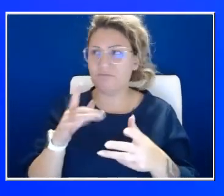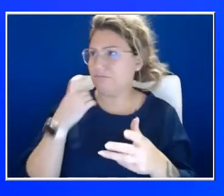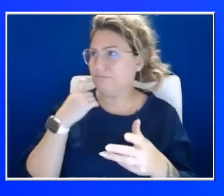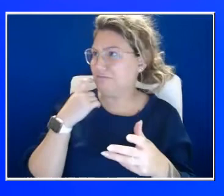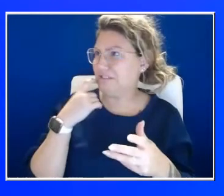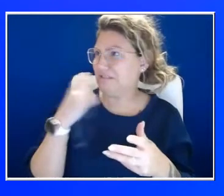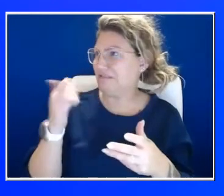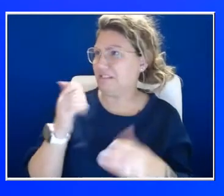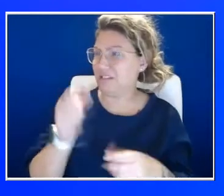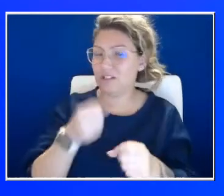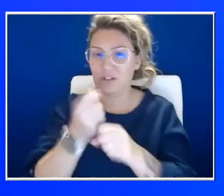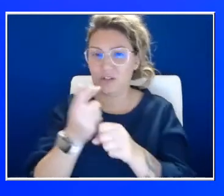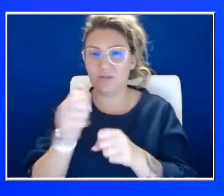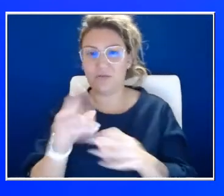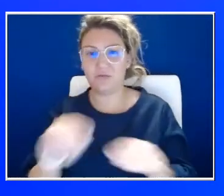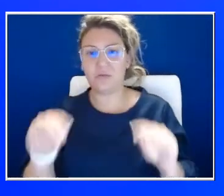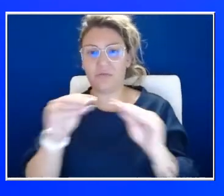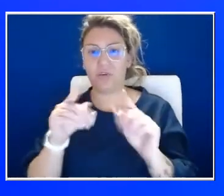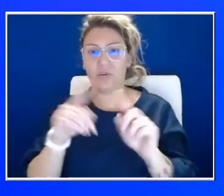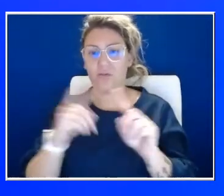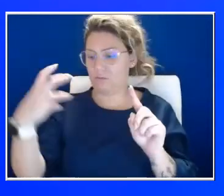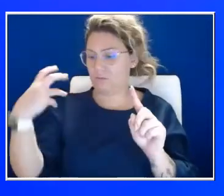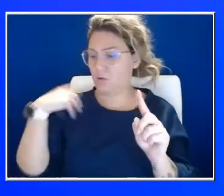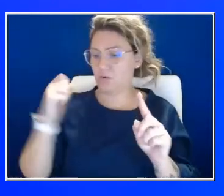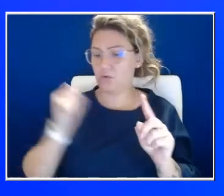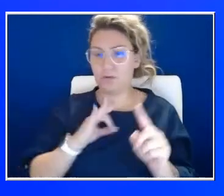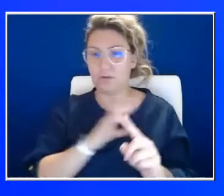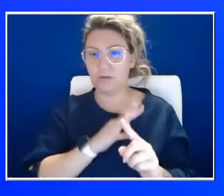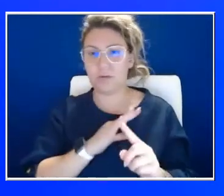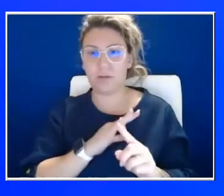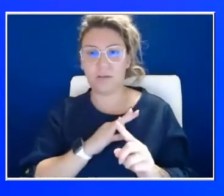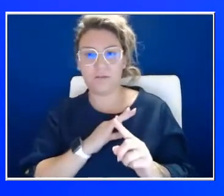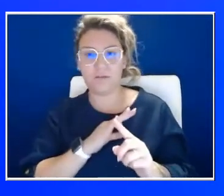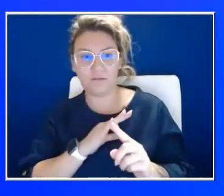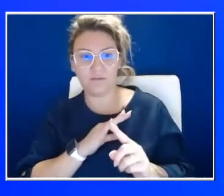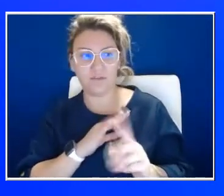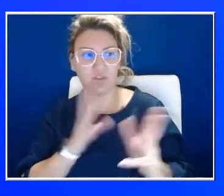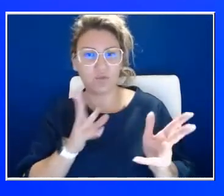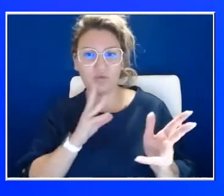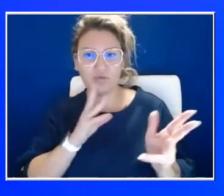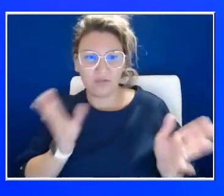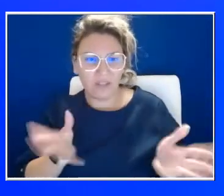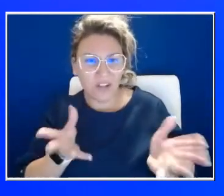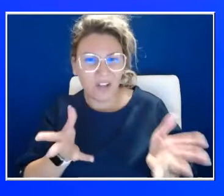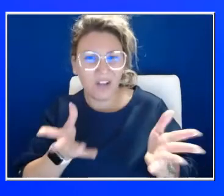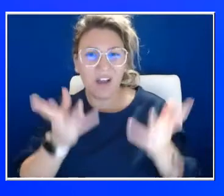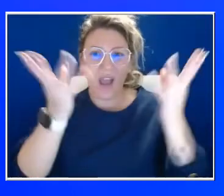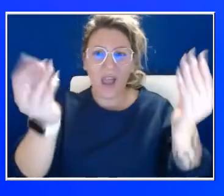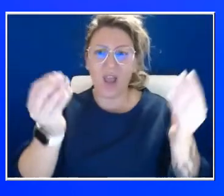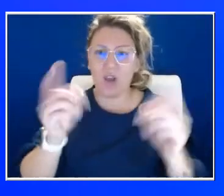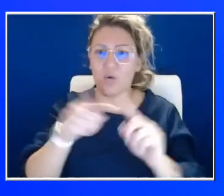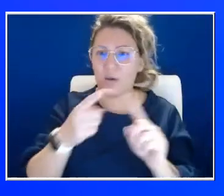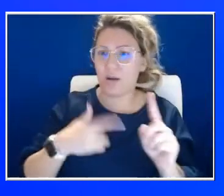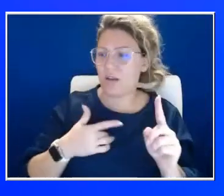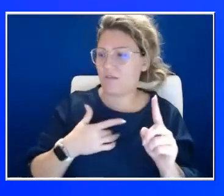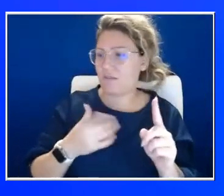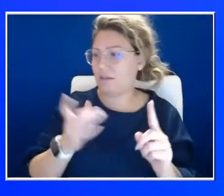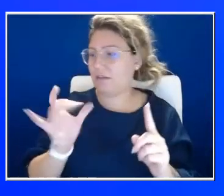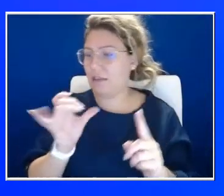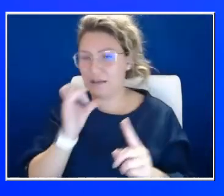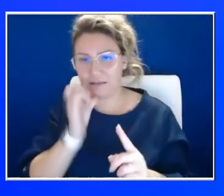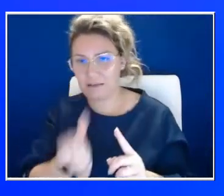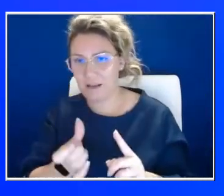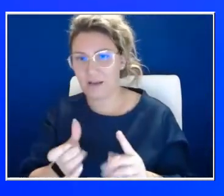more from coaching staff to try to push someone back out there when I feel like they don't need to be going. In fact, it's just